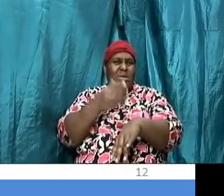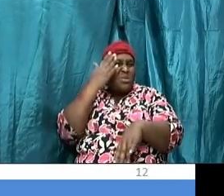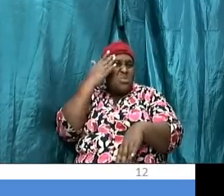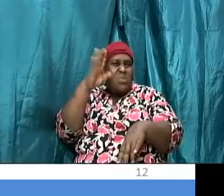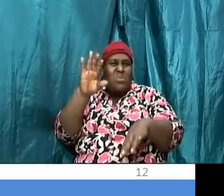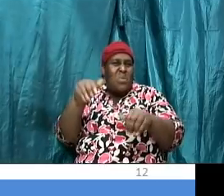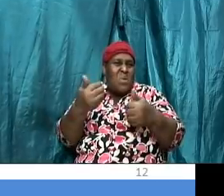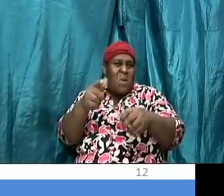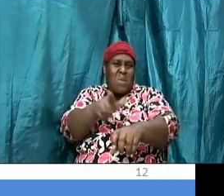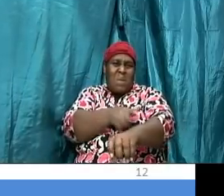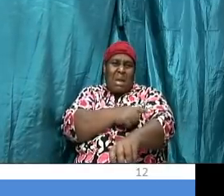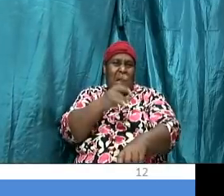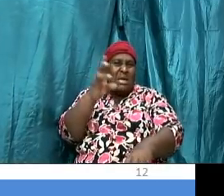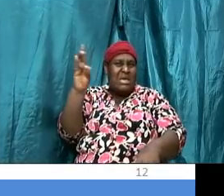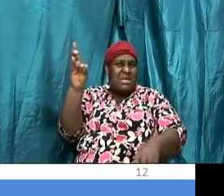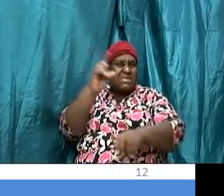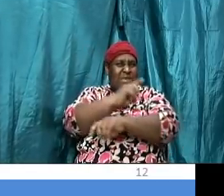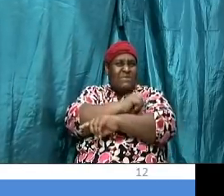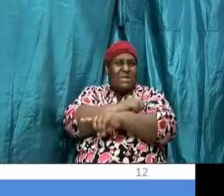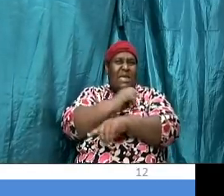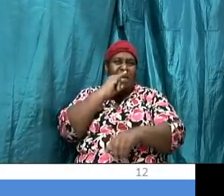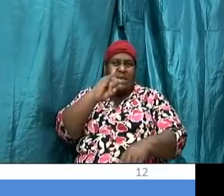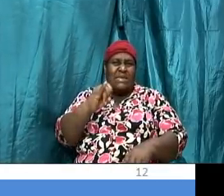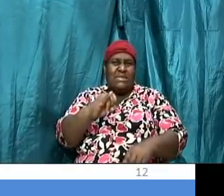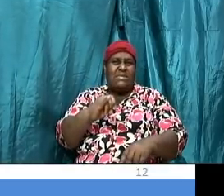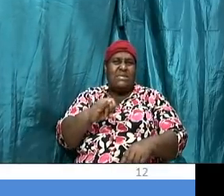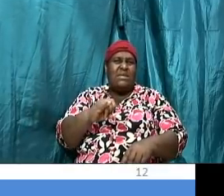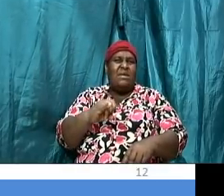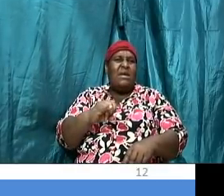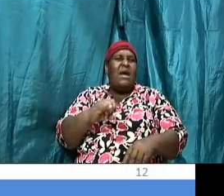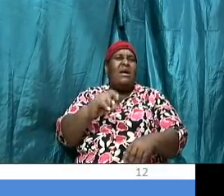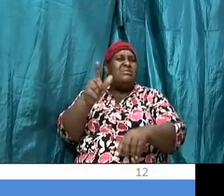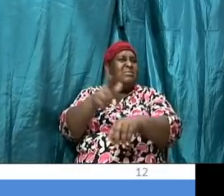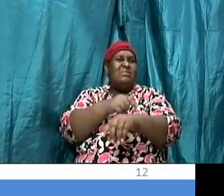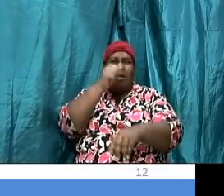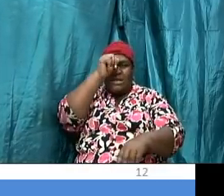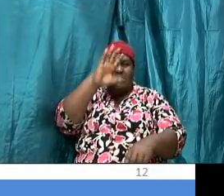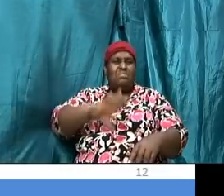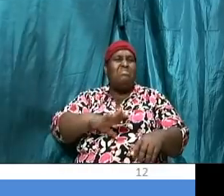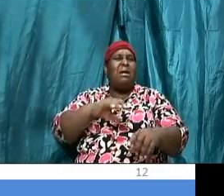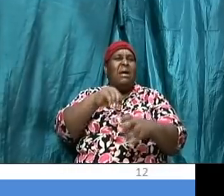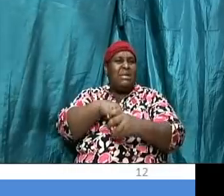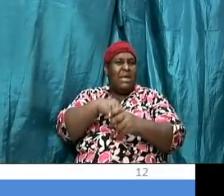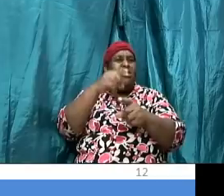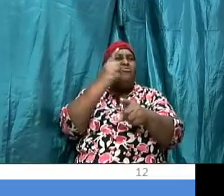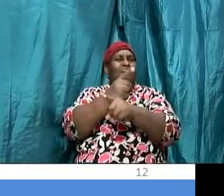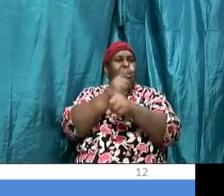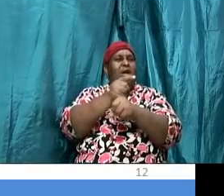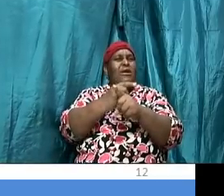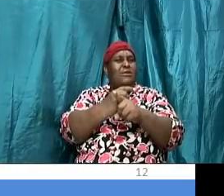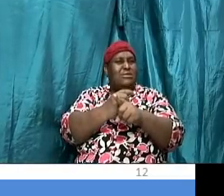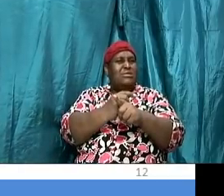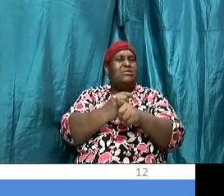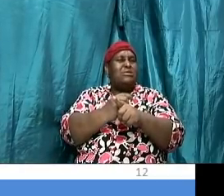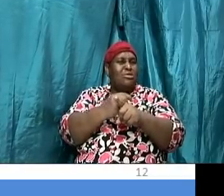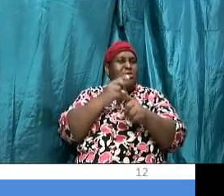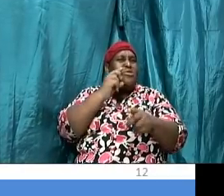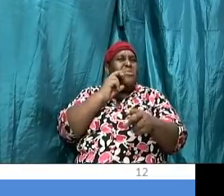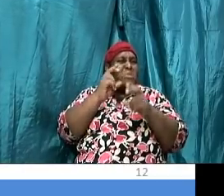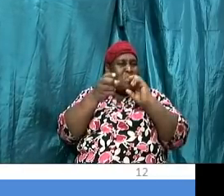but as long as man was in right communion with God, God blessed and sanctified the seventh